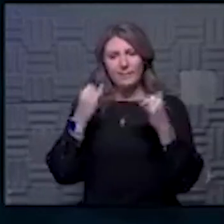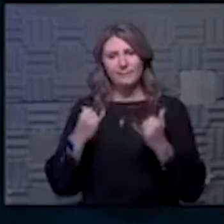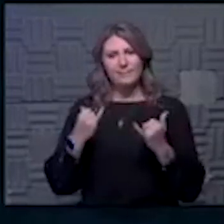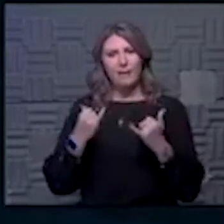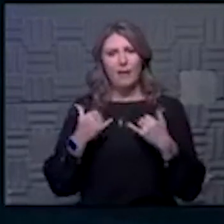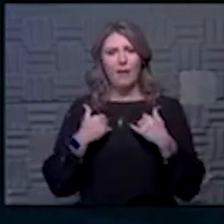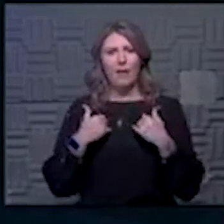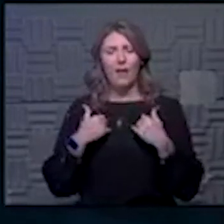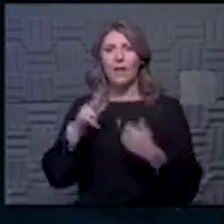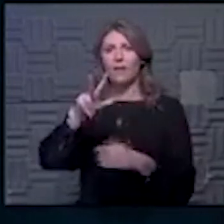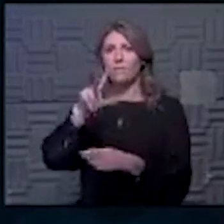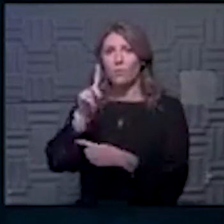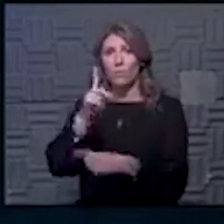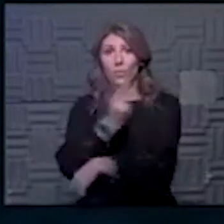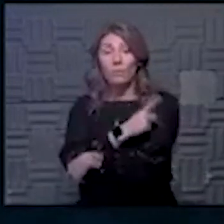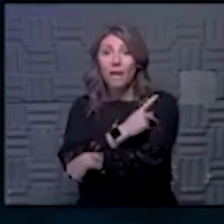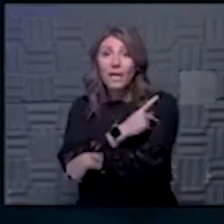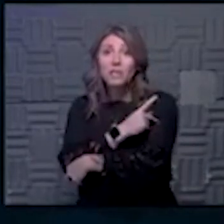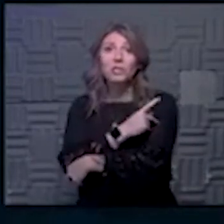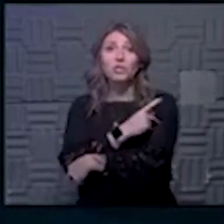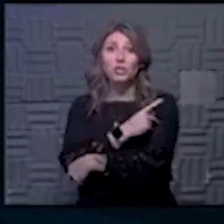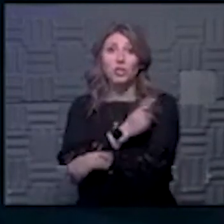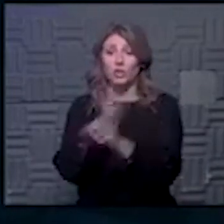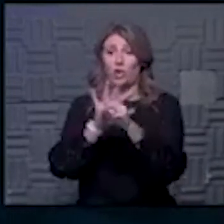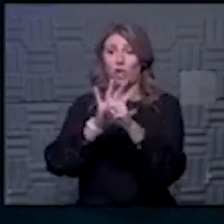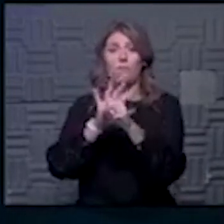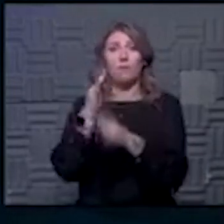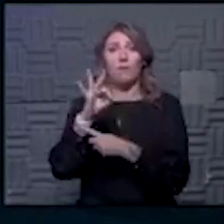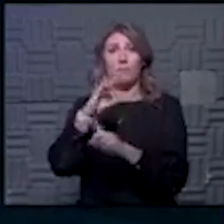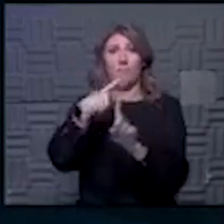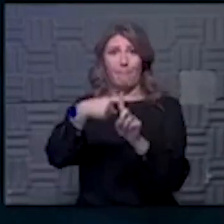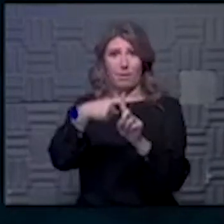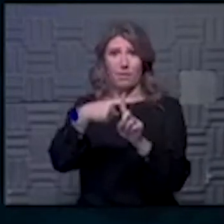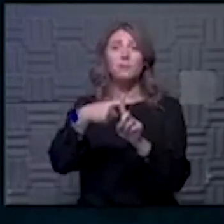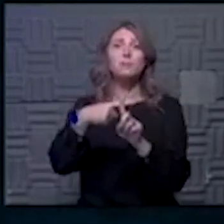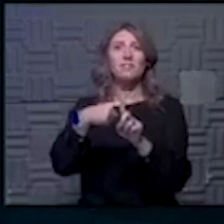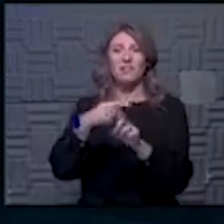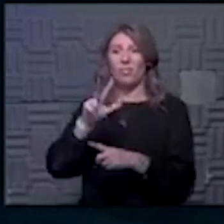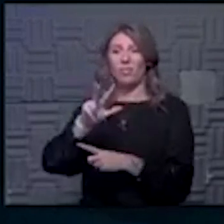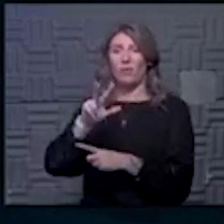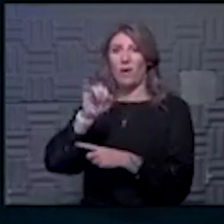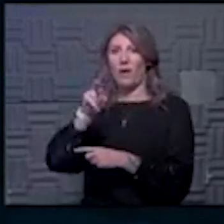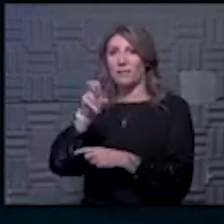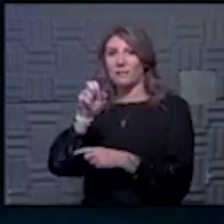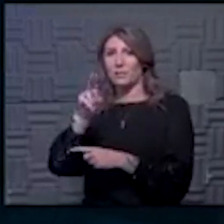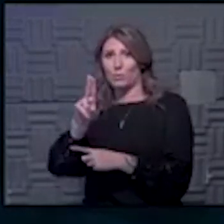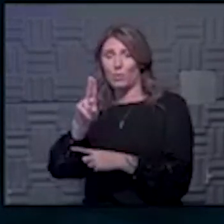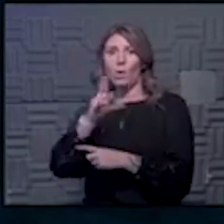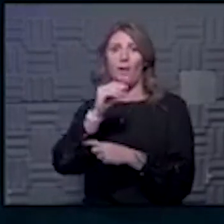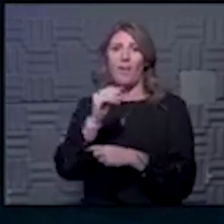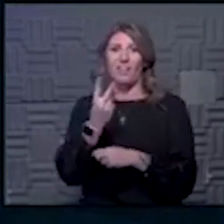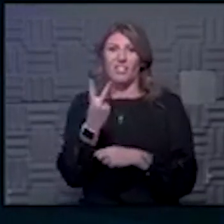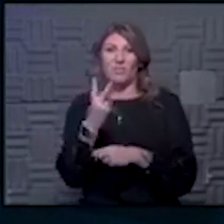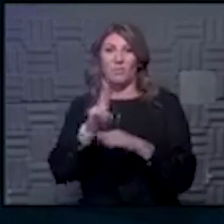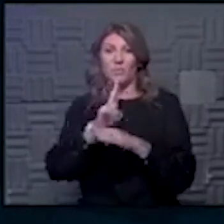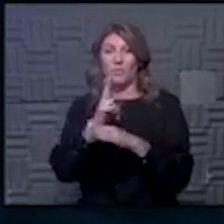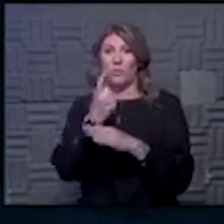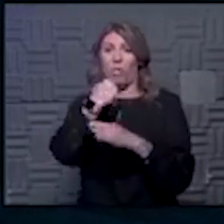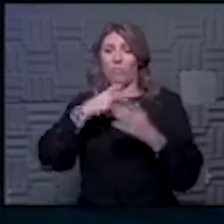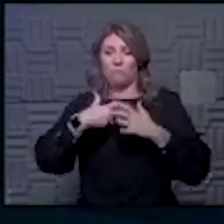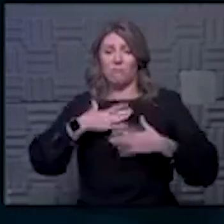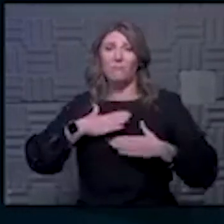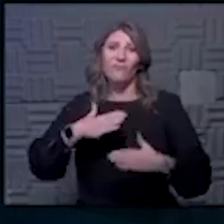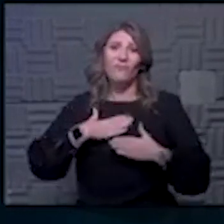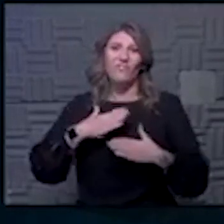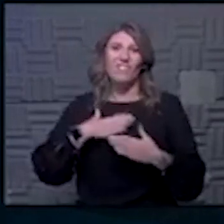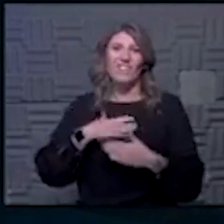have 31 patients who are COVID positive in the hospital, 3 in ICU, 2 on vent. Out of those,